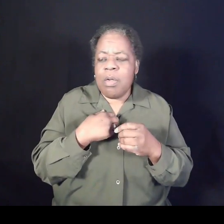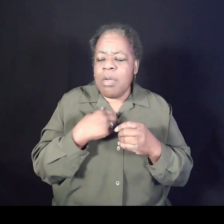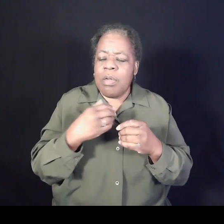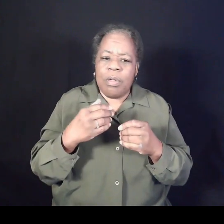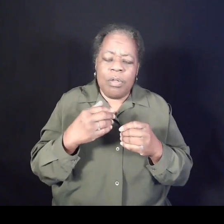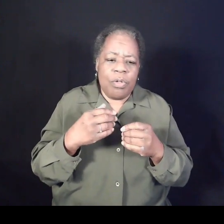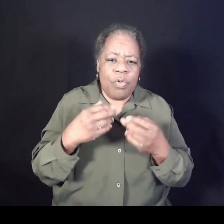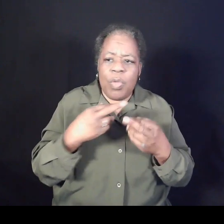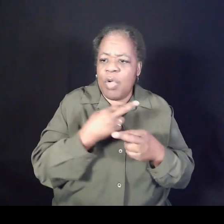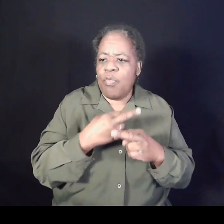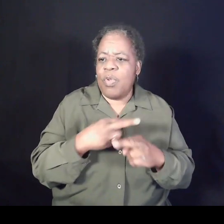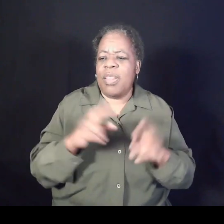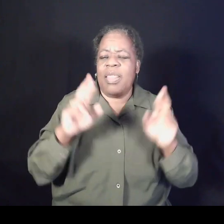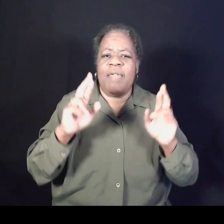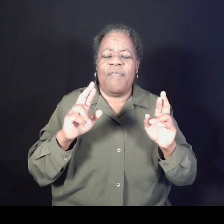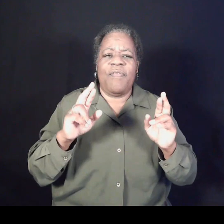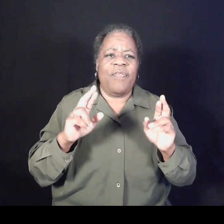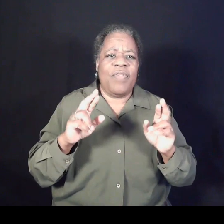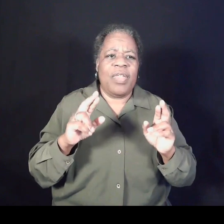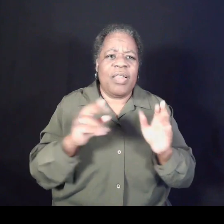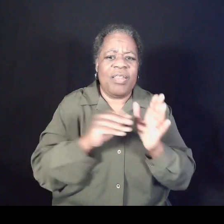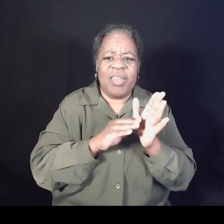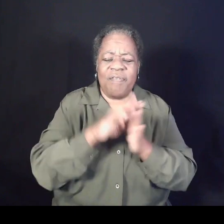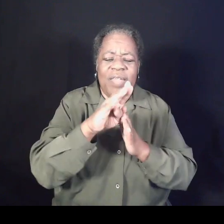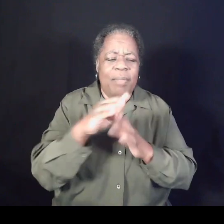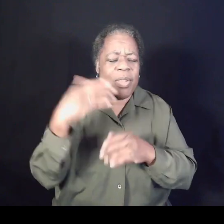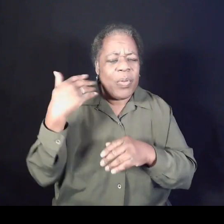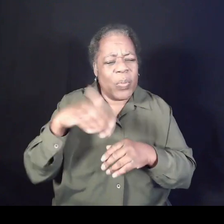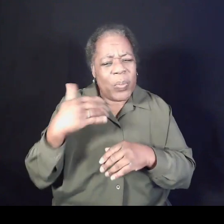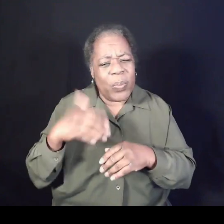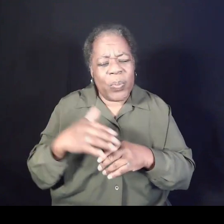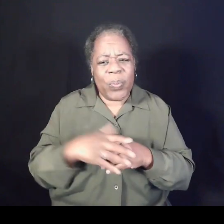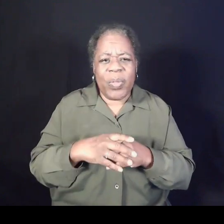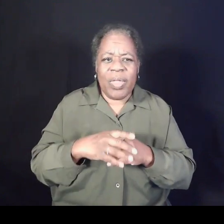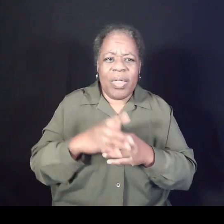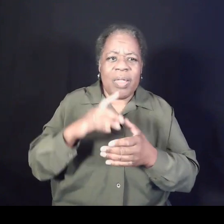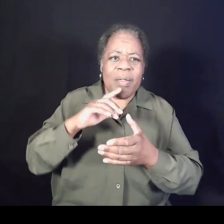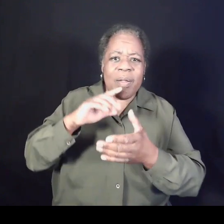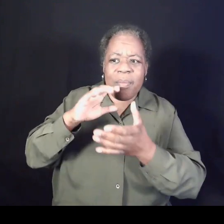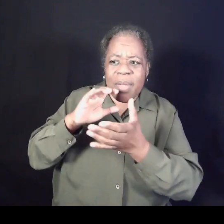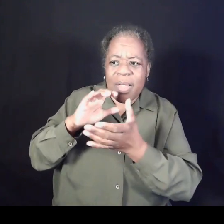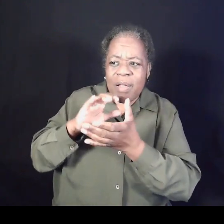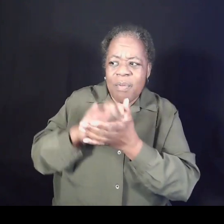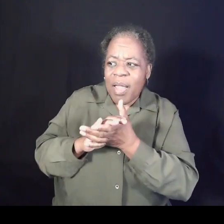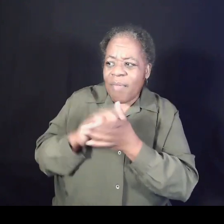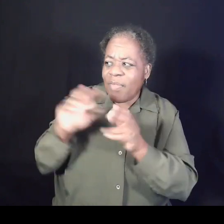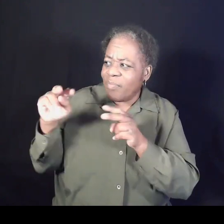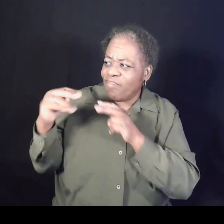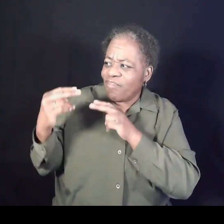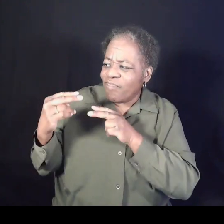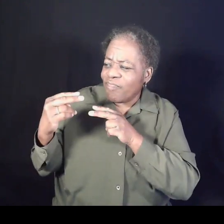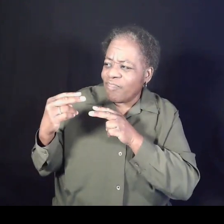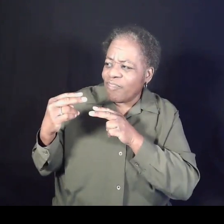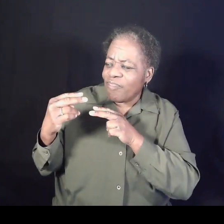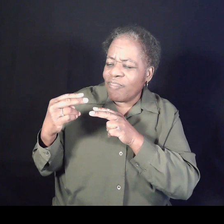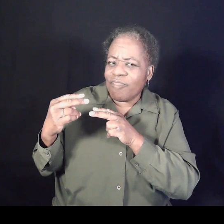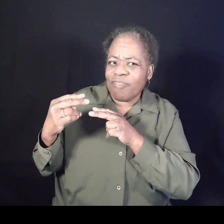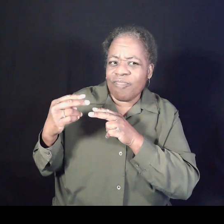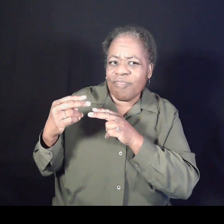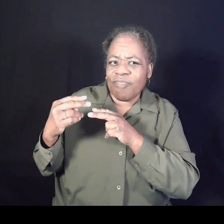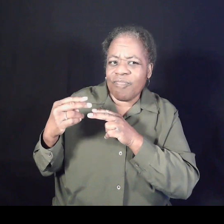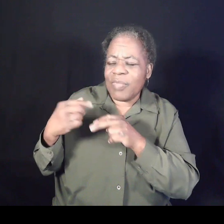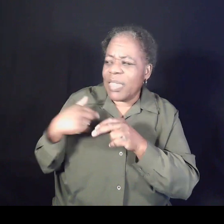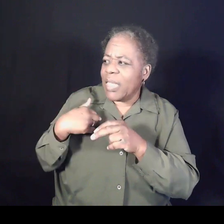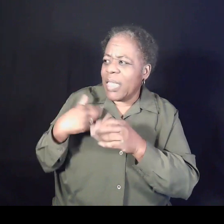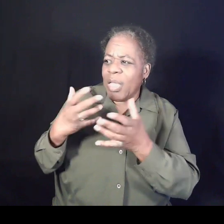development is. At one point, I turned to Karen in the back seat of our Jeep and said, "Makes me want